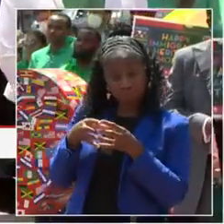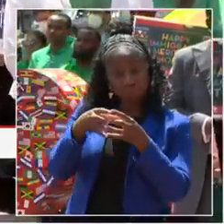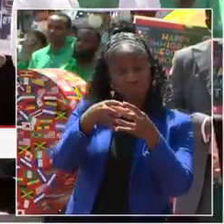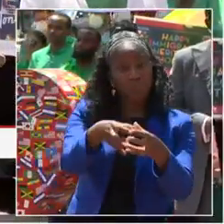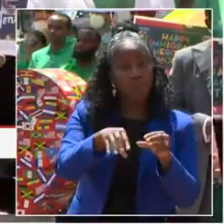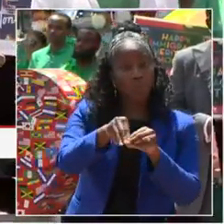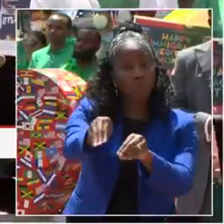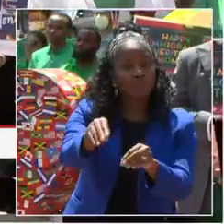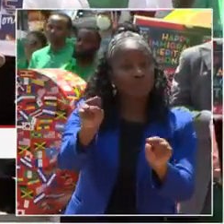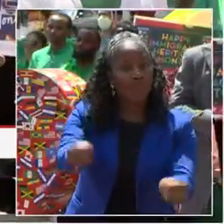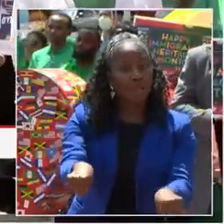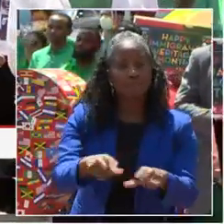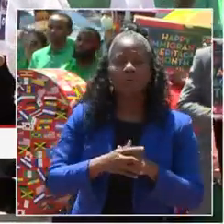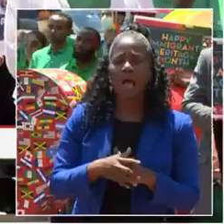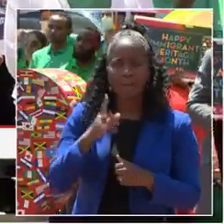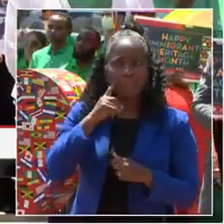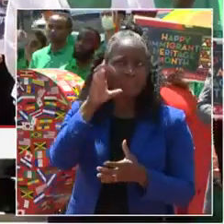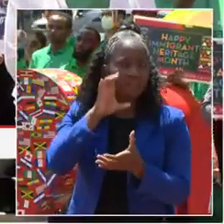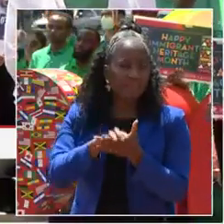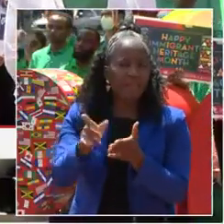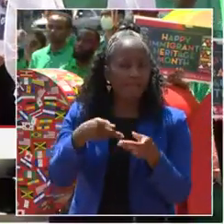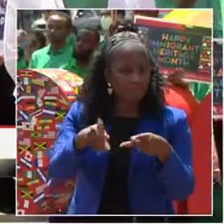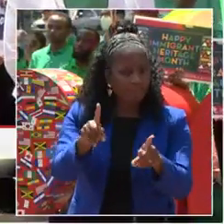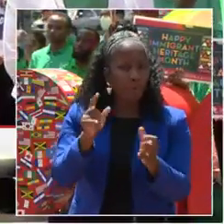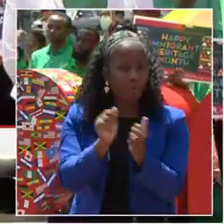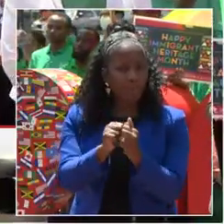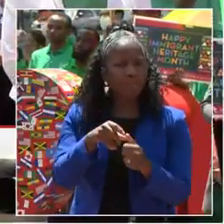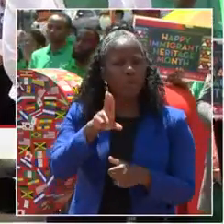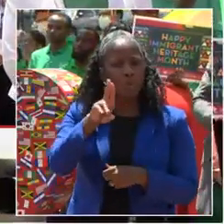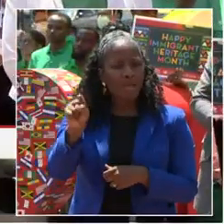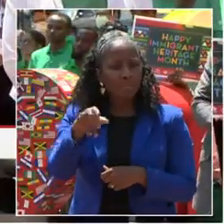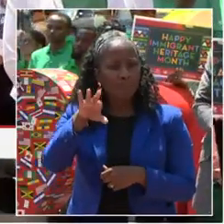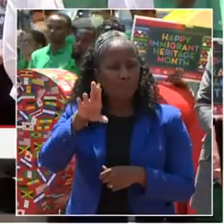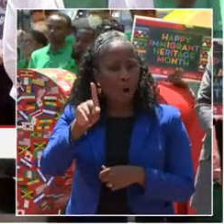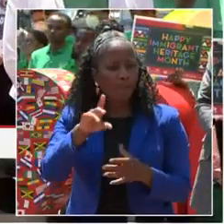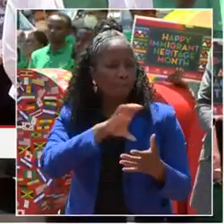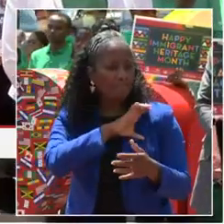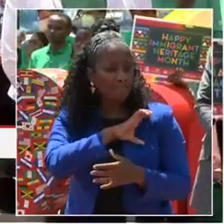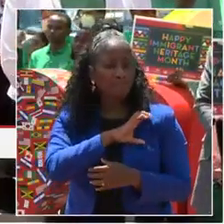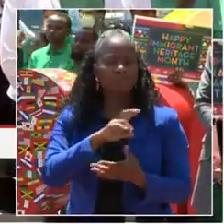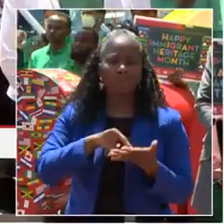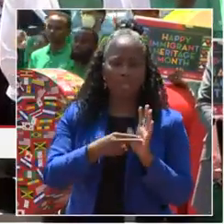now, they have a permit, I believe, with U.S. Park Police, so we'll have to kind of see how that